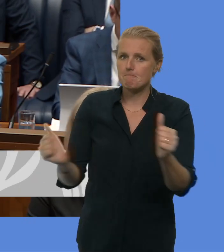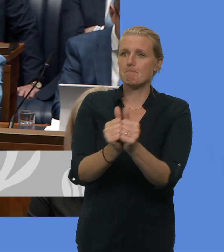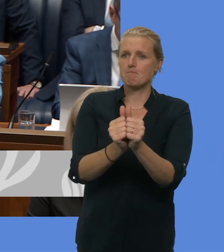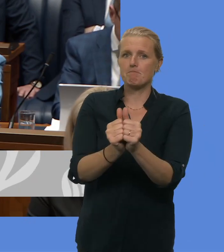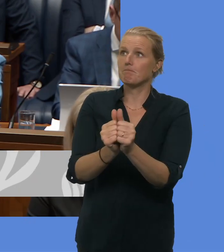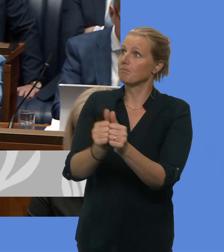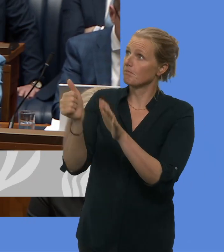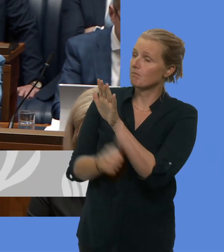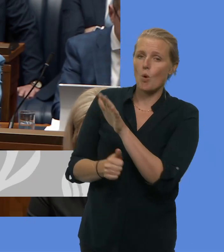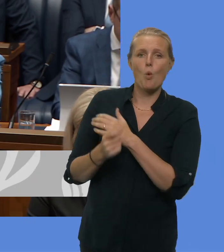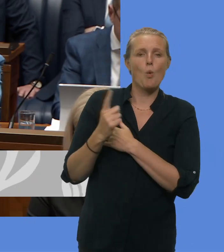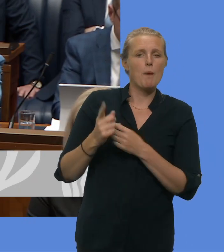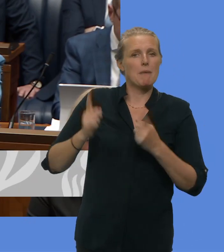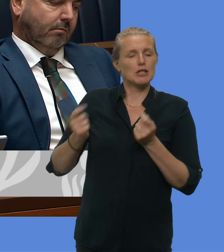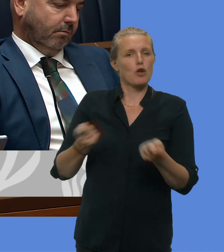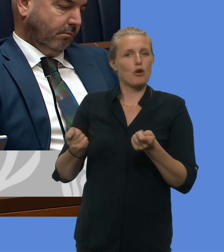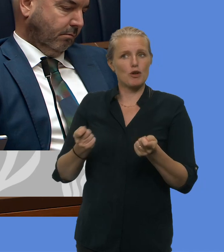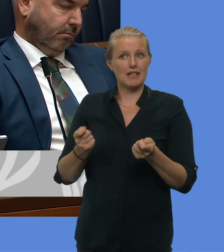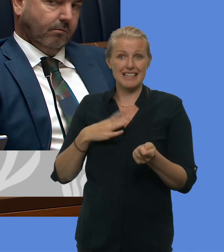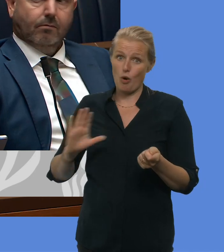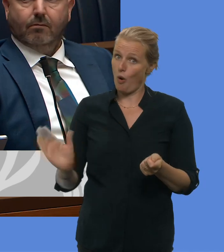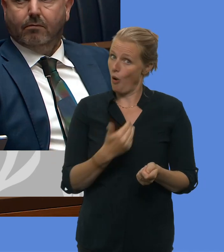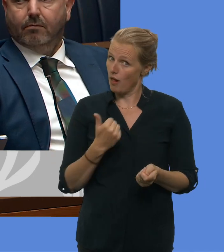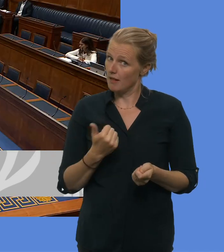a single managing authority for all schools. Andy Allen.